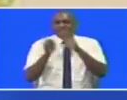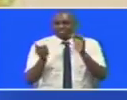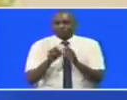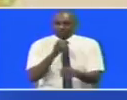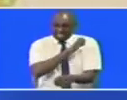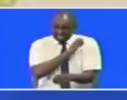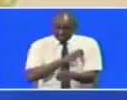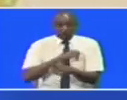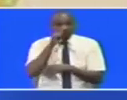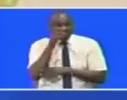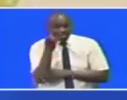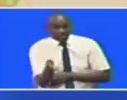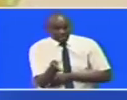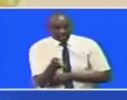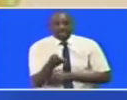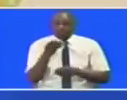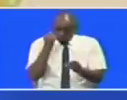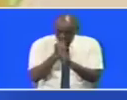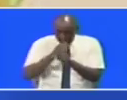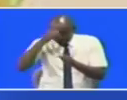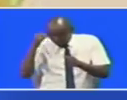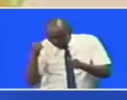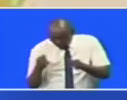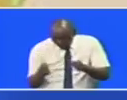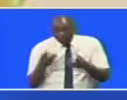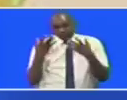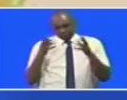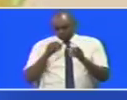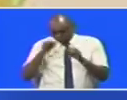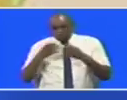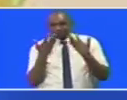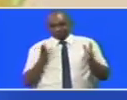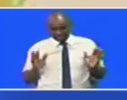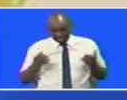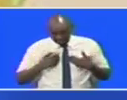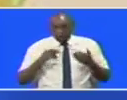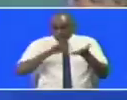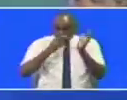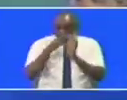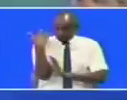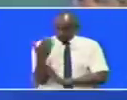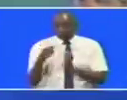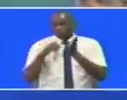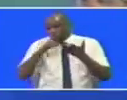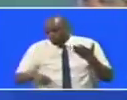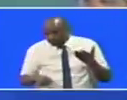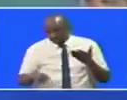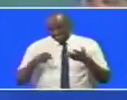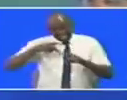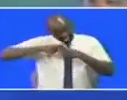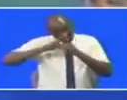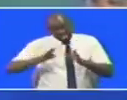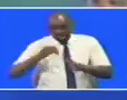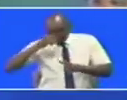and Mineral Development, design works of the pipeline are in top gear. So far, contract documents reveal that the front-end